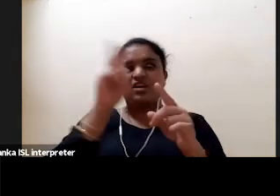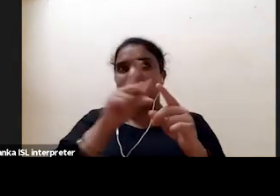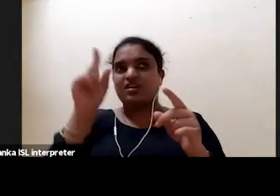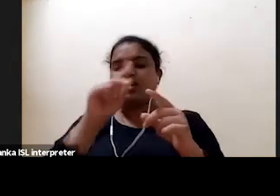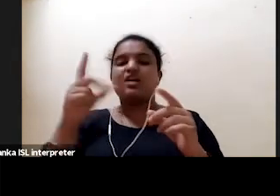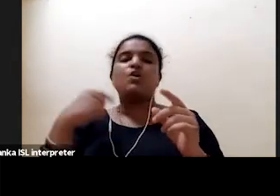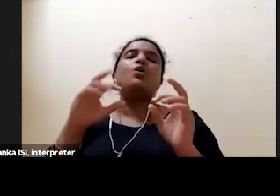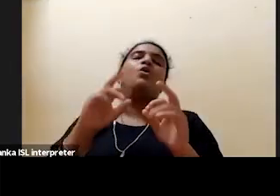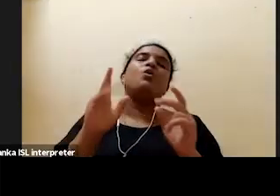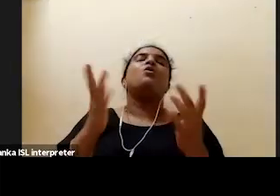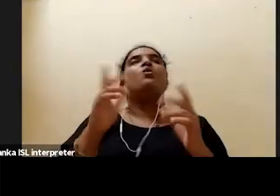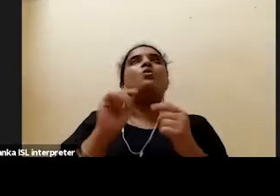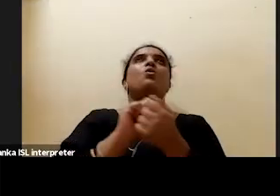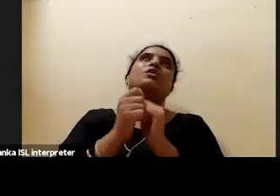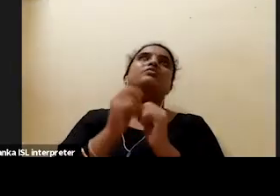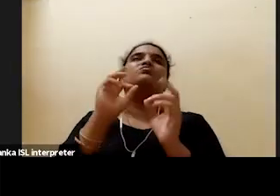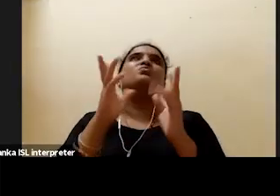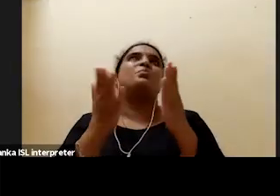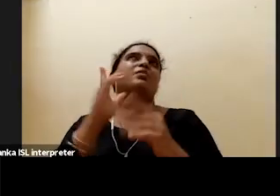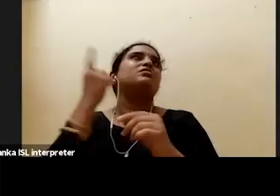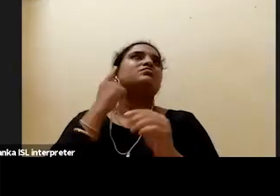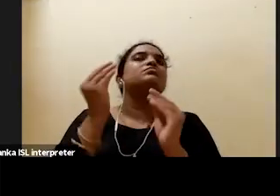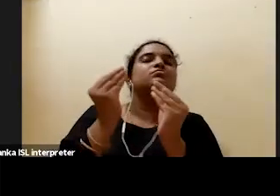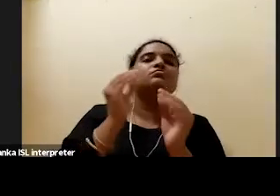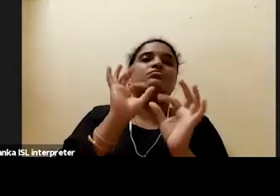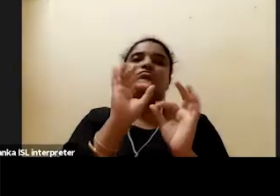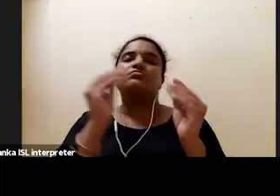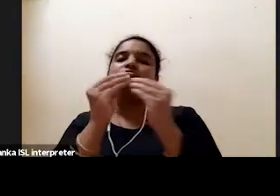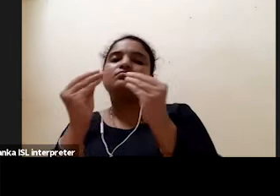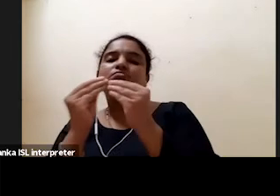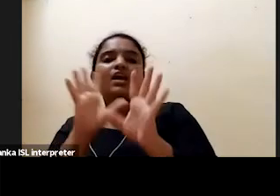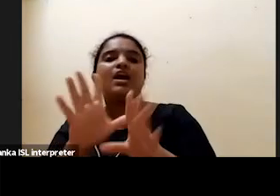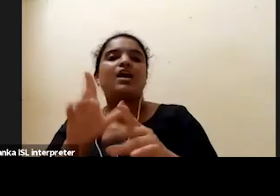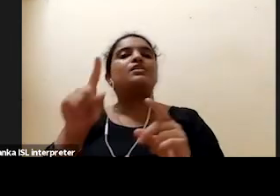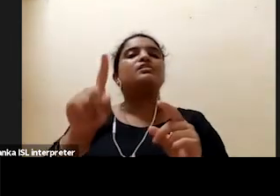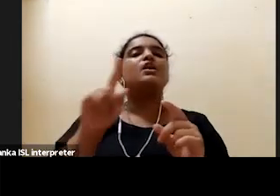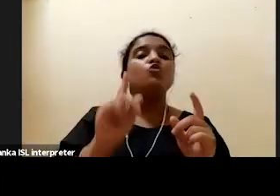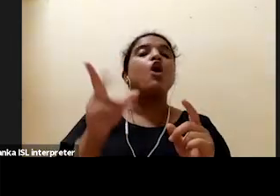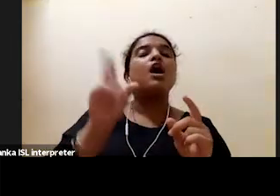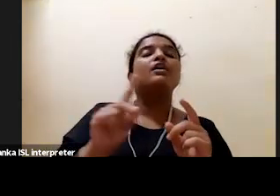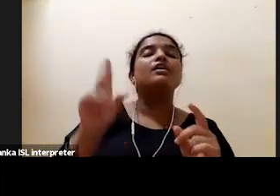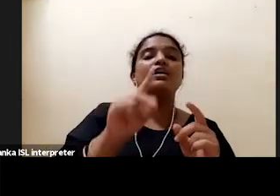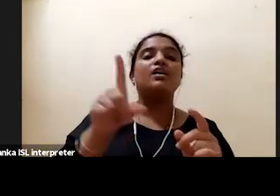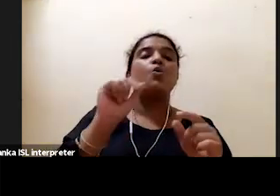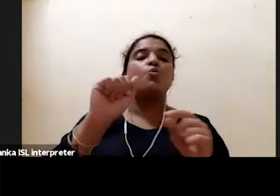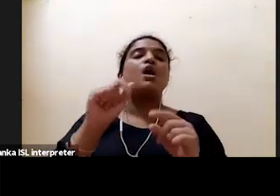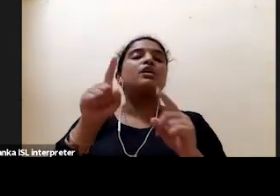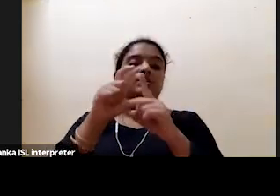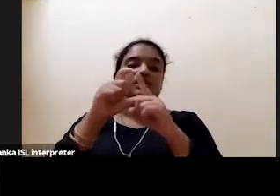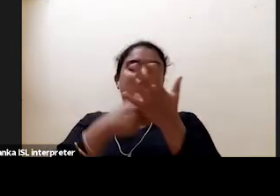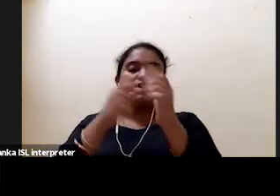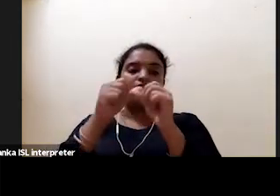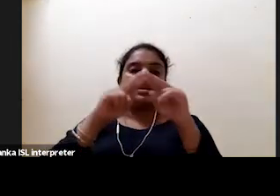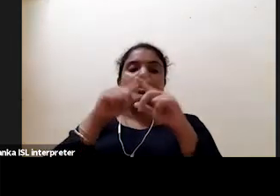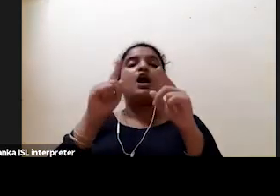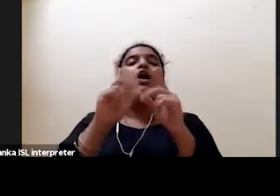when I was like kind of satisfied that, okay, now this is sounding good. So definitely putting some time between your first draft and your editing